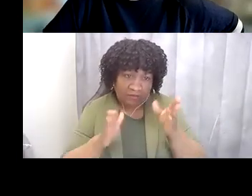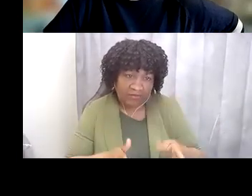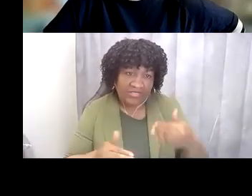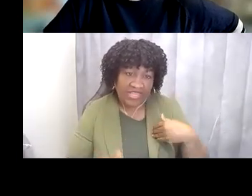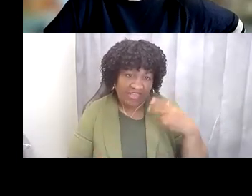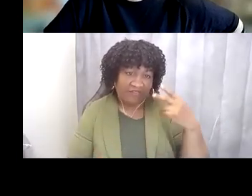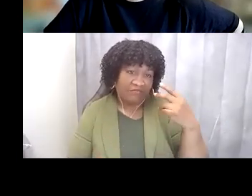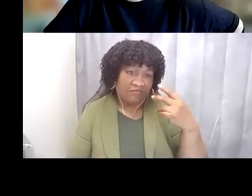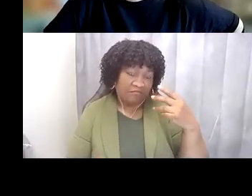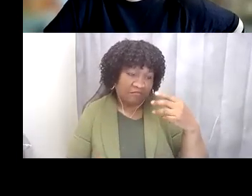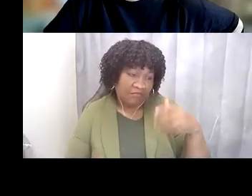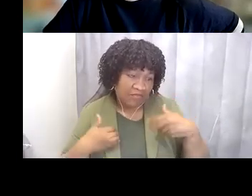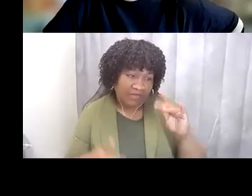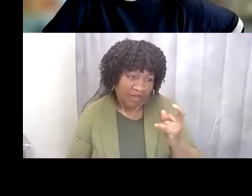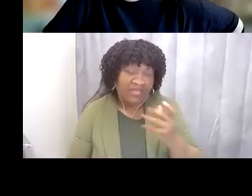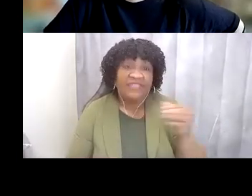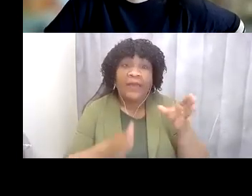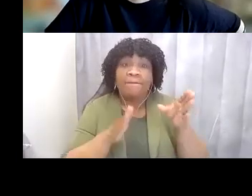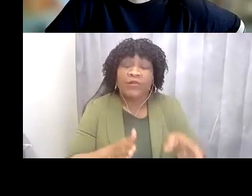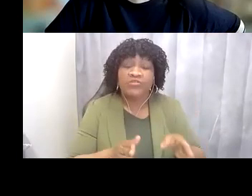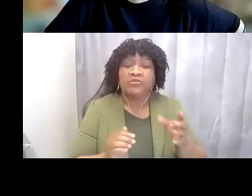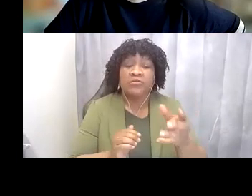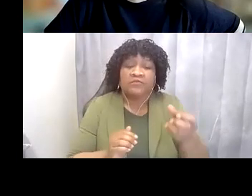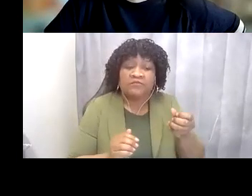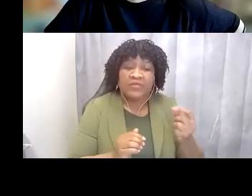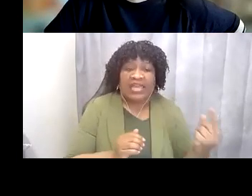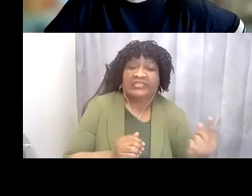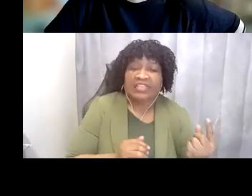being isolated. So I just didn't want,